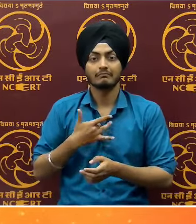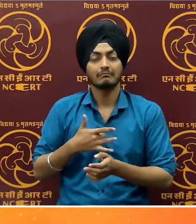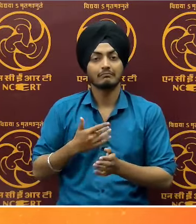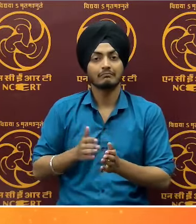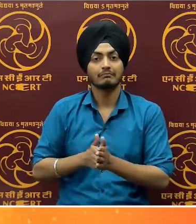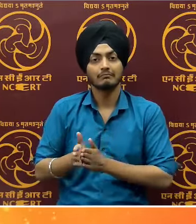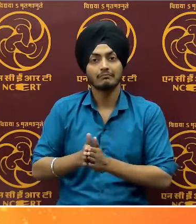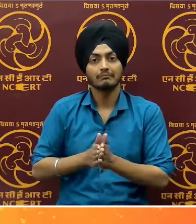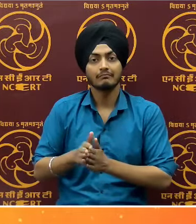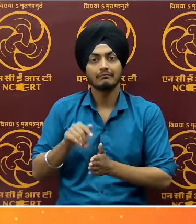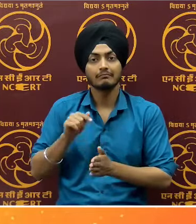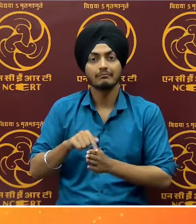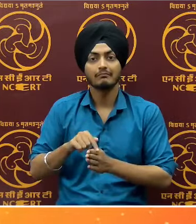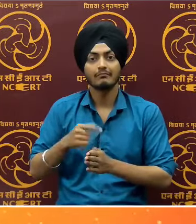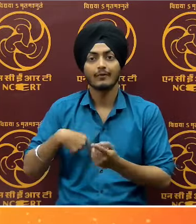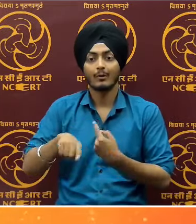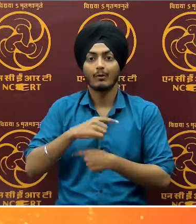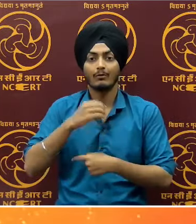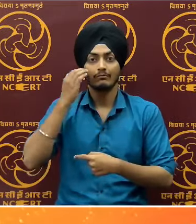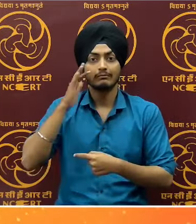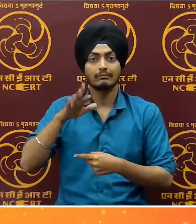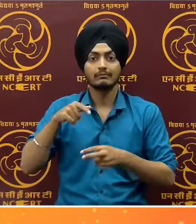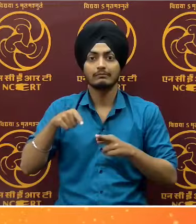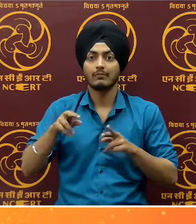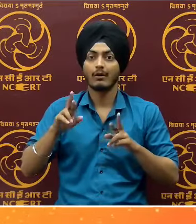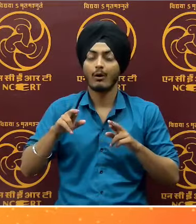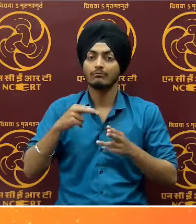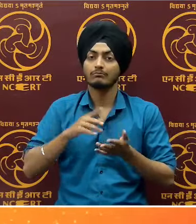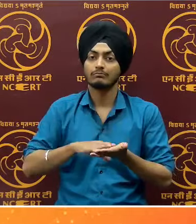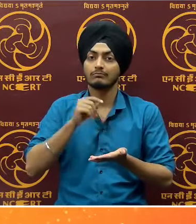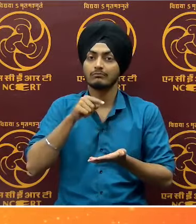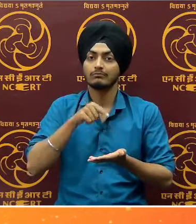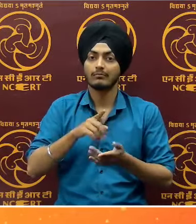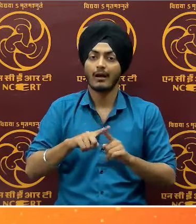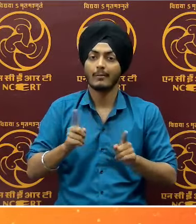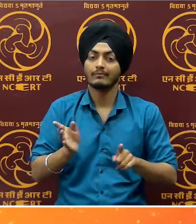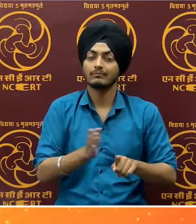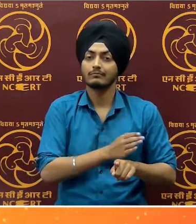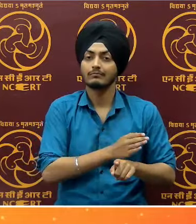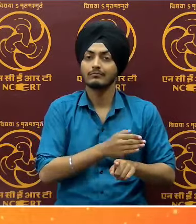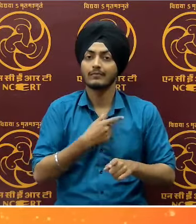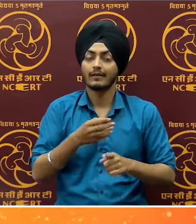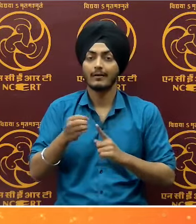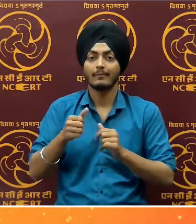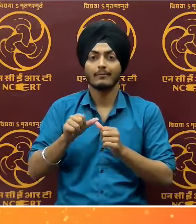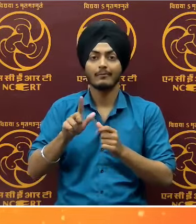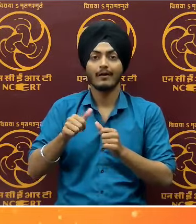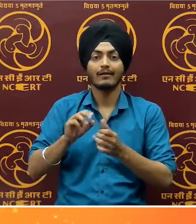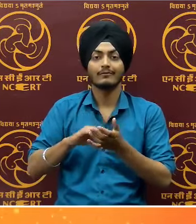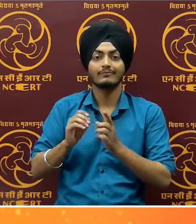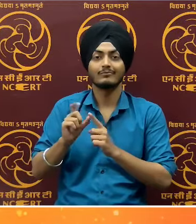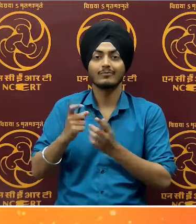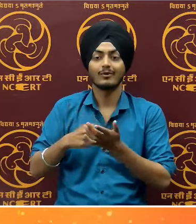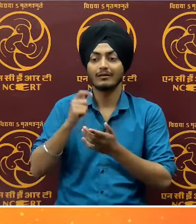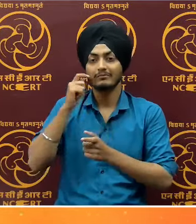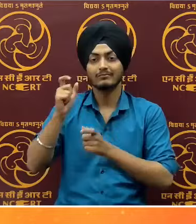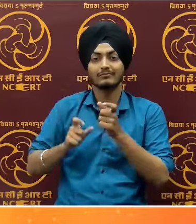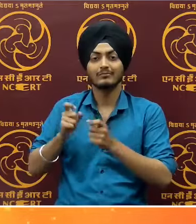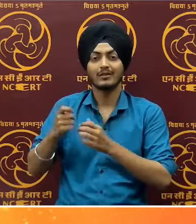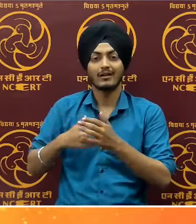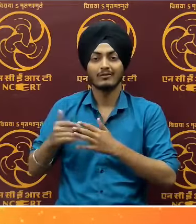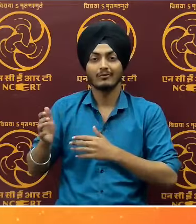because I think not everyone is aware of this fact. Correct. Apart from this, of course, Palampur, like you said, people do farming over